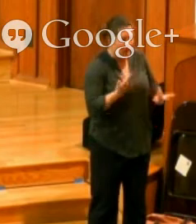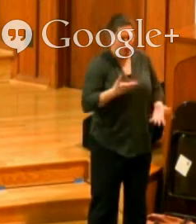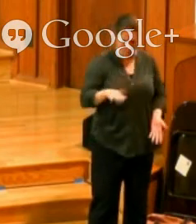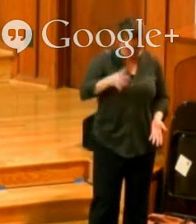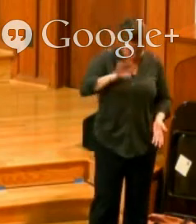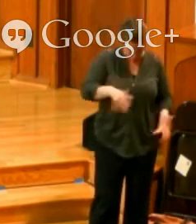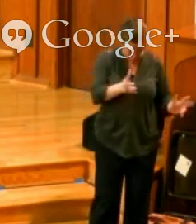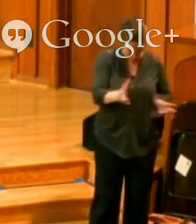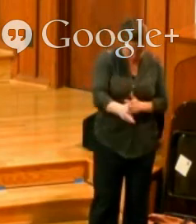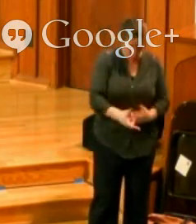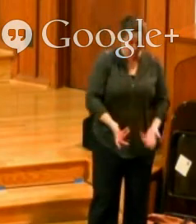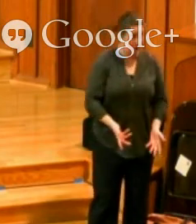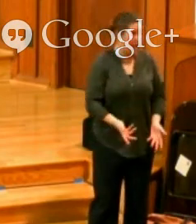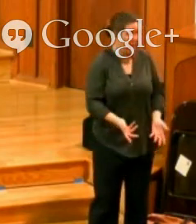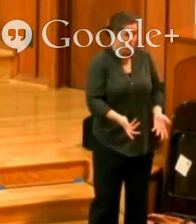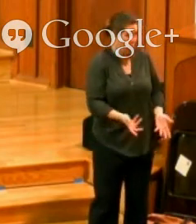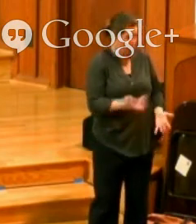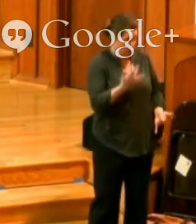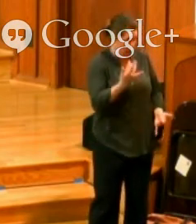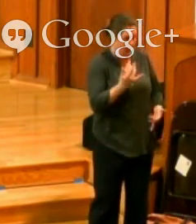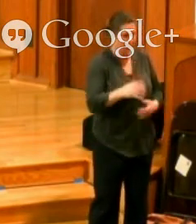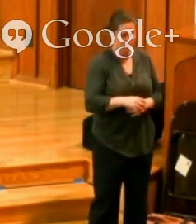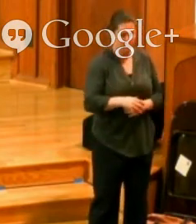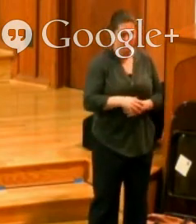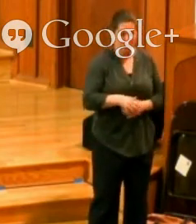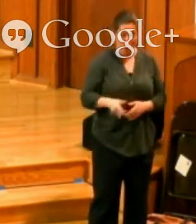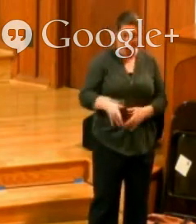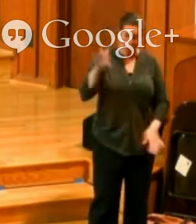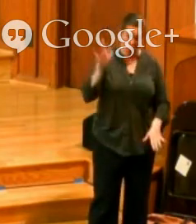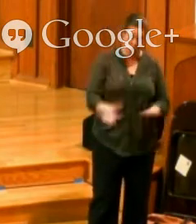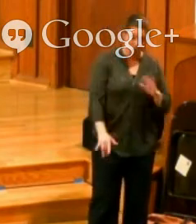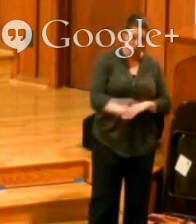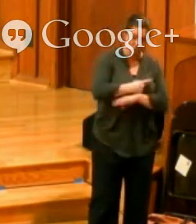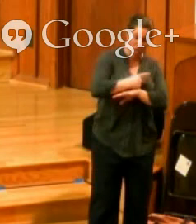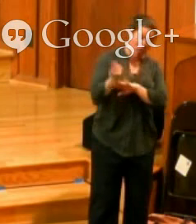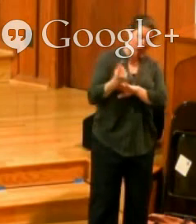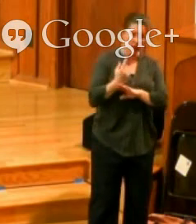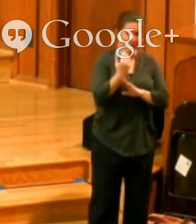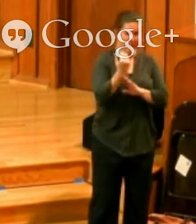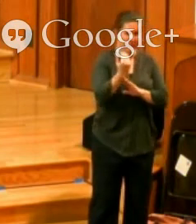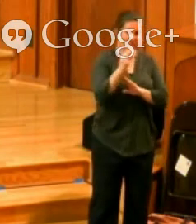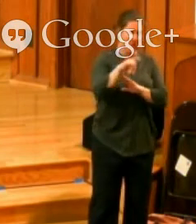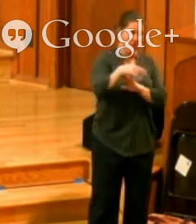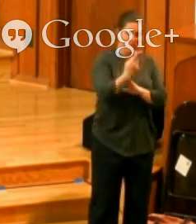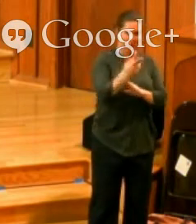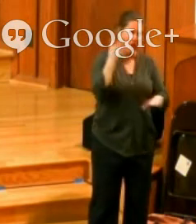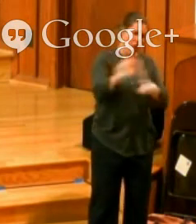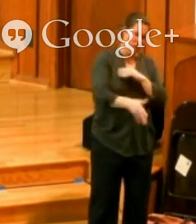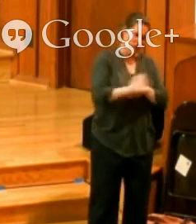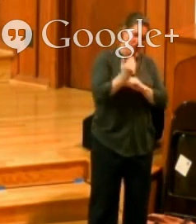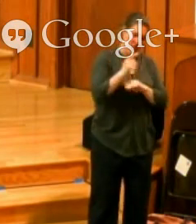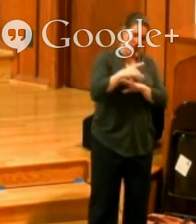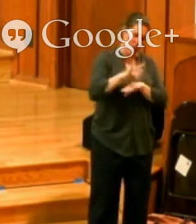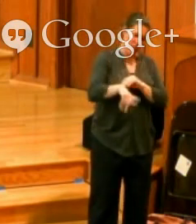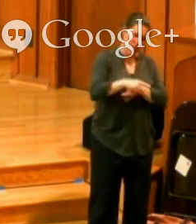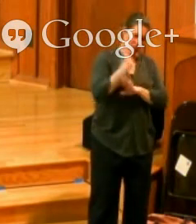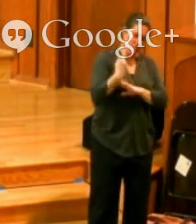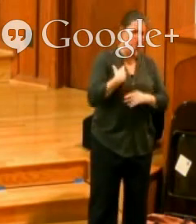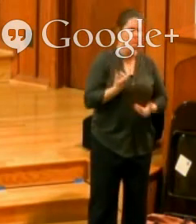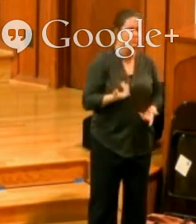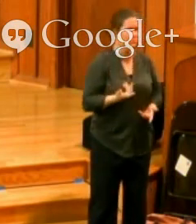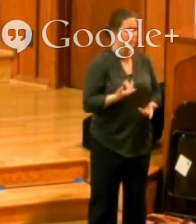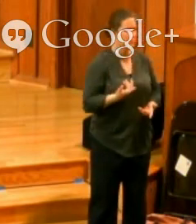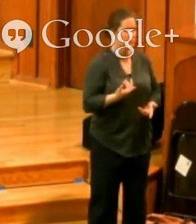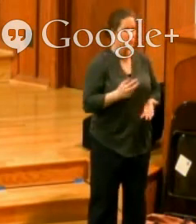you pulled me over? Well, I pulled you over because you were speeding. You were going 15 miles over the speed limit. What does that